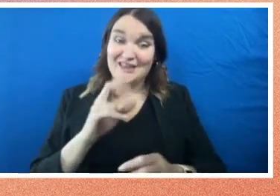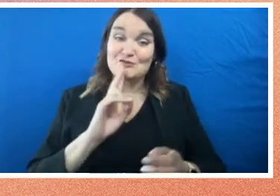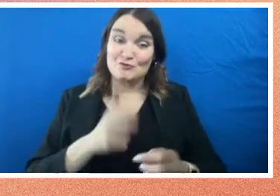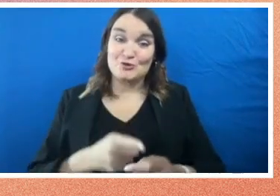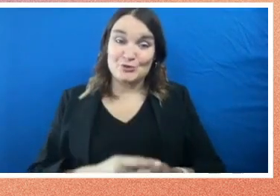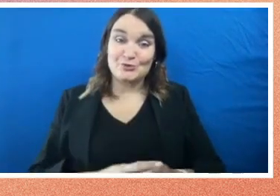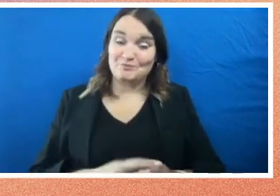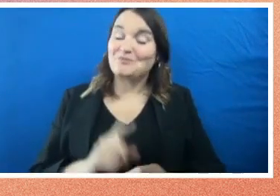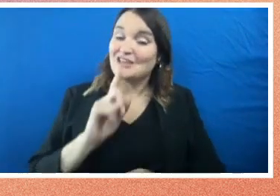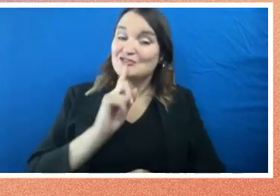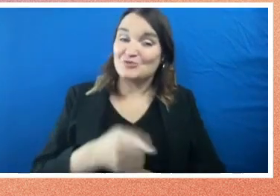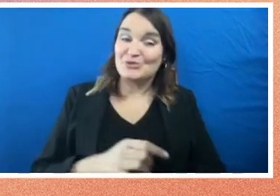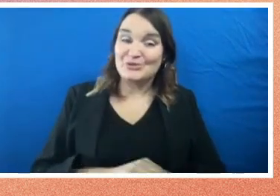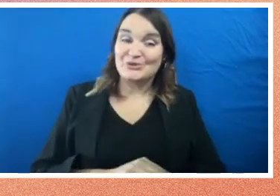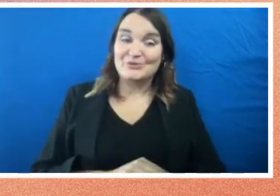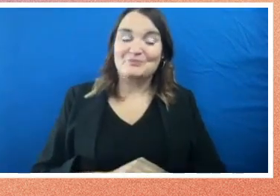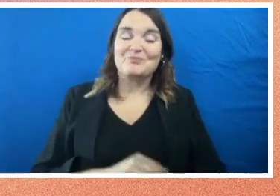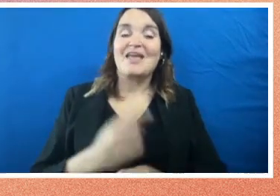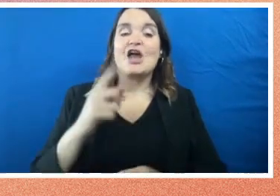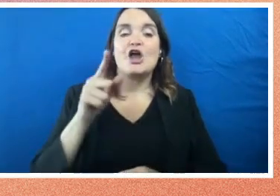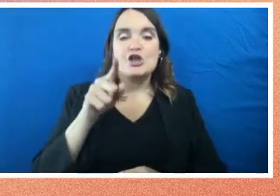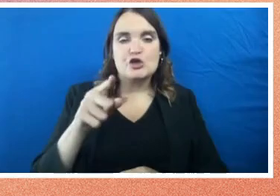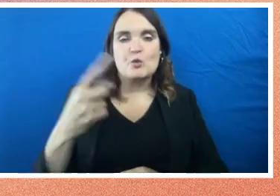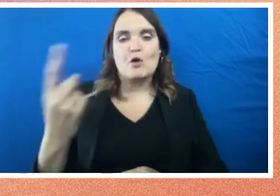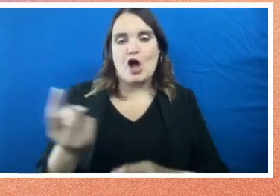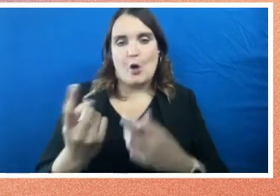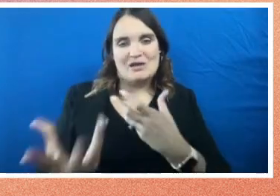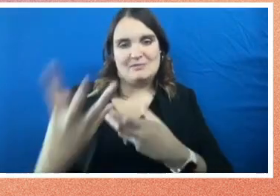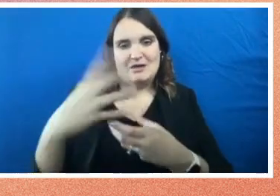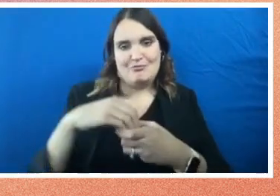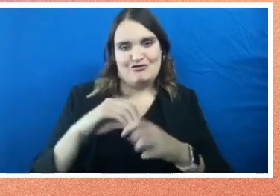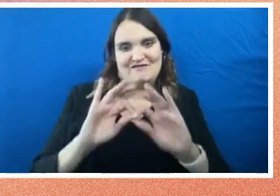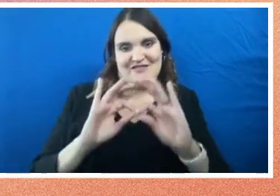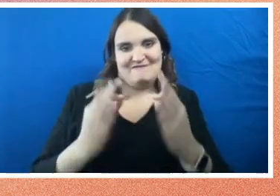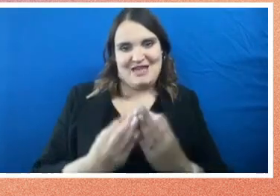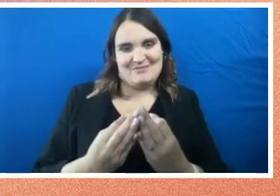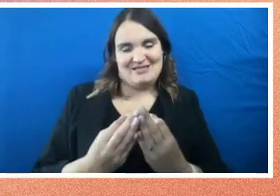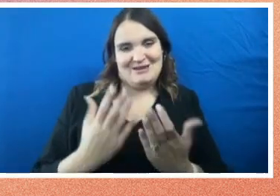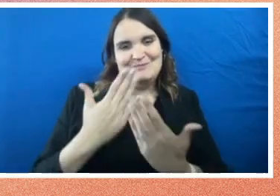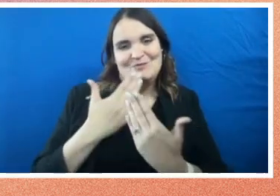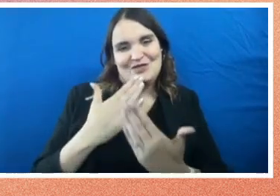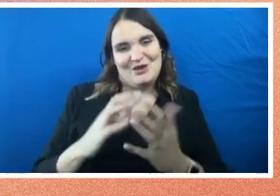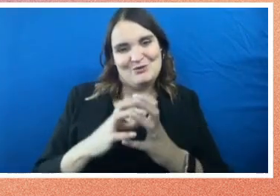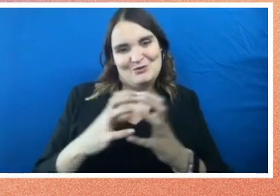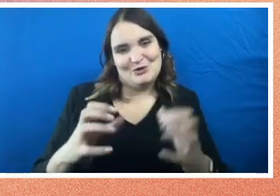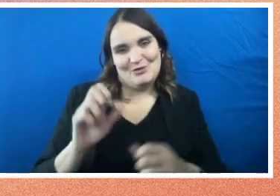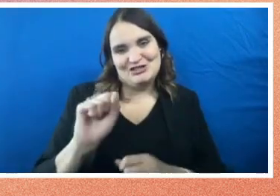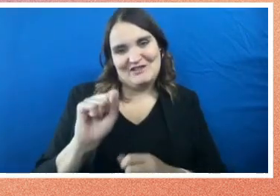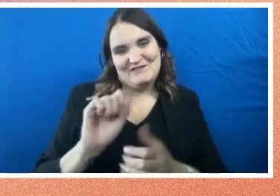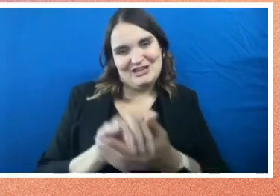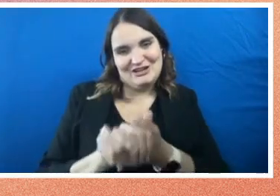It's true. And you will always be a part of that family. Thank you so much, Stephanie, and congratulations. Thank you.